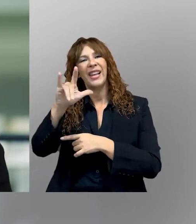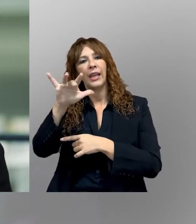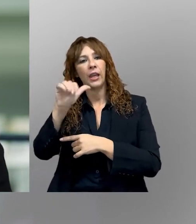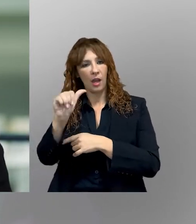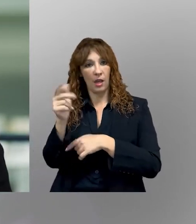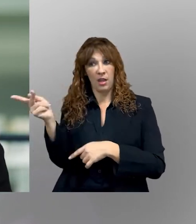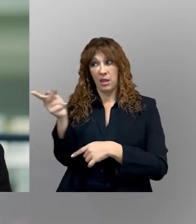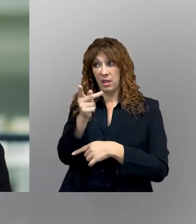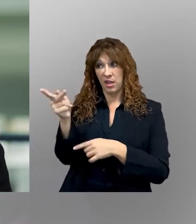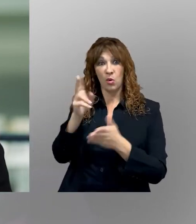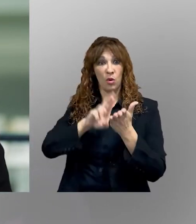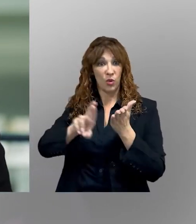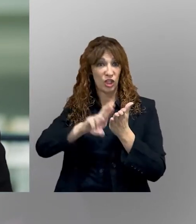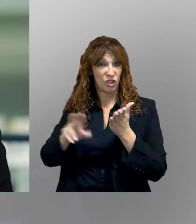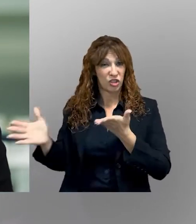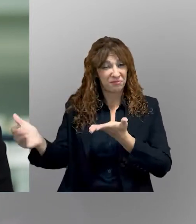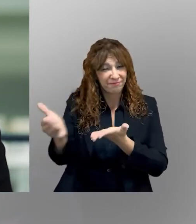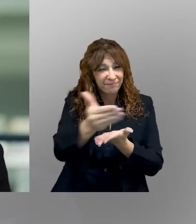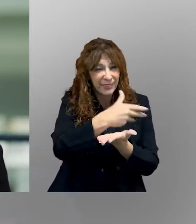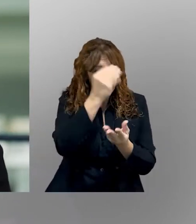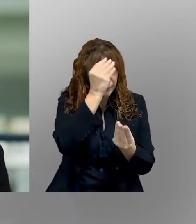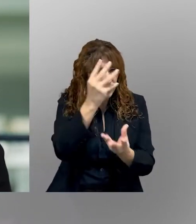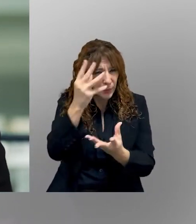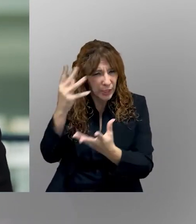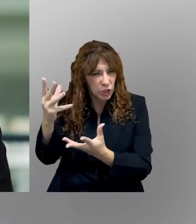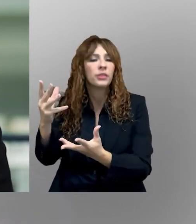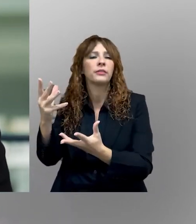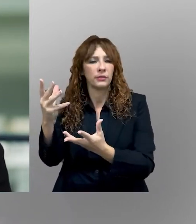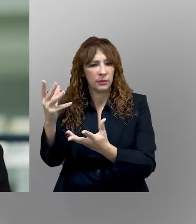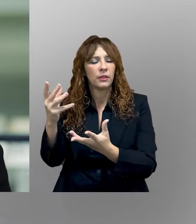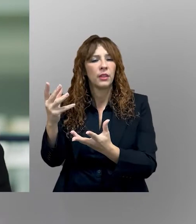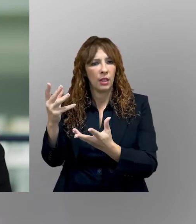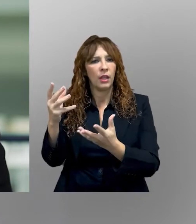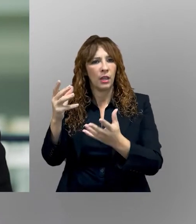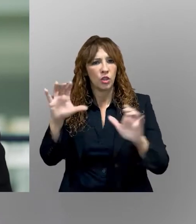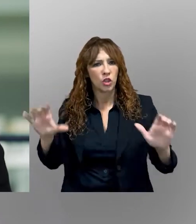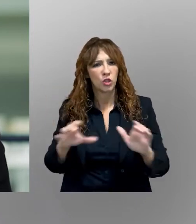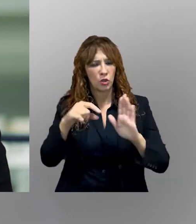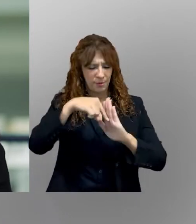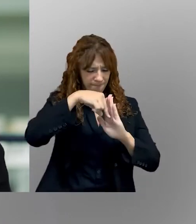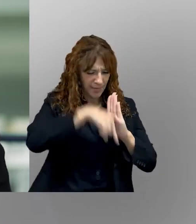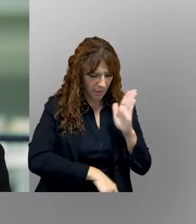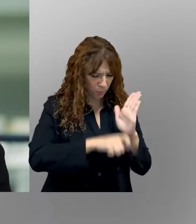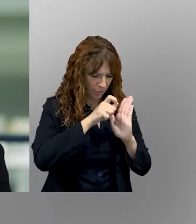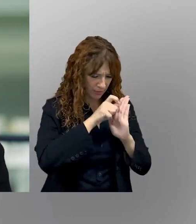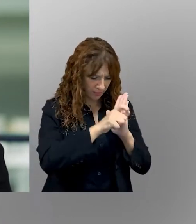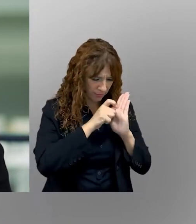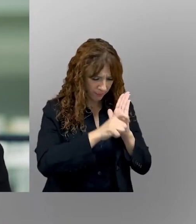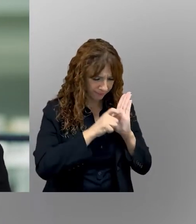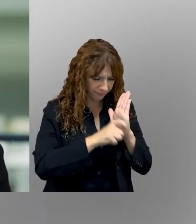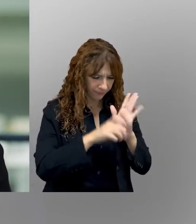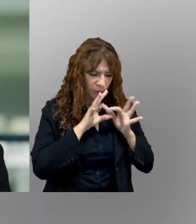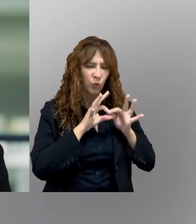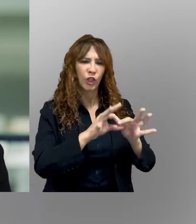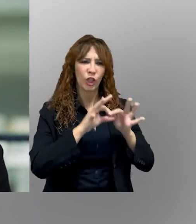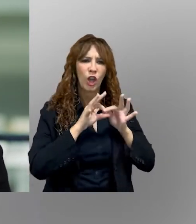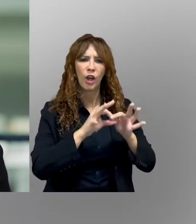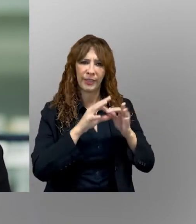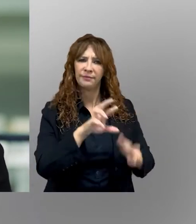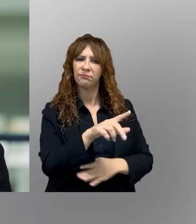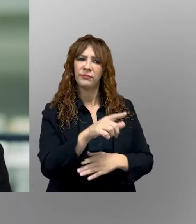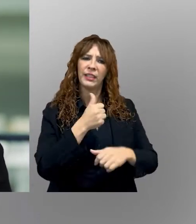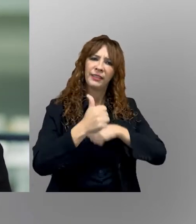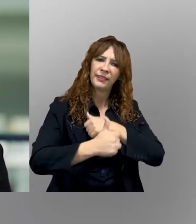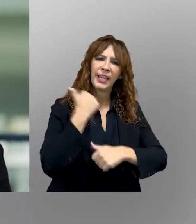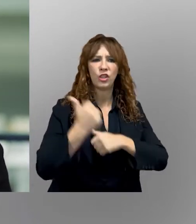were researching and gathering data in order to do a comprehensive series regarding the dangers